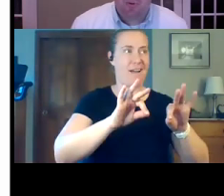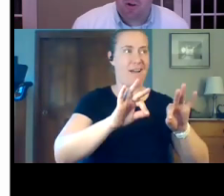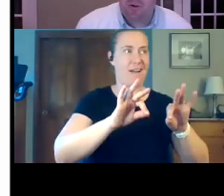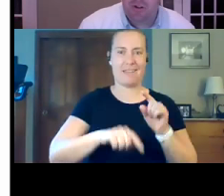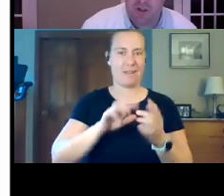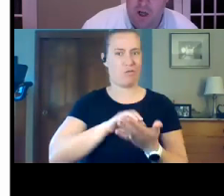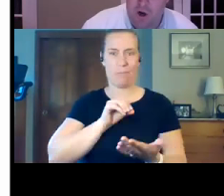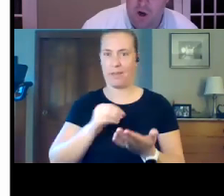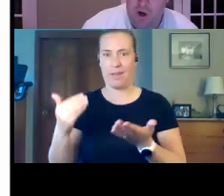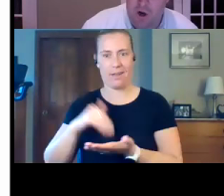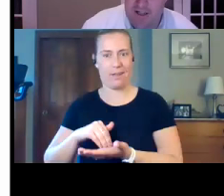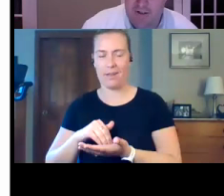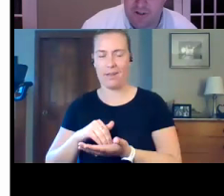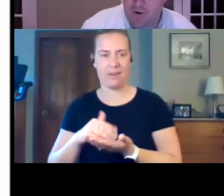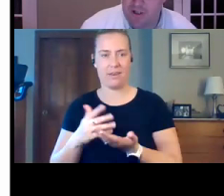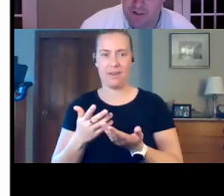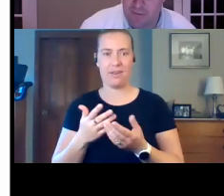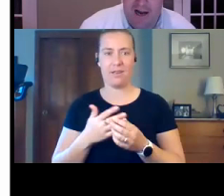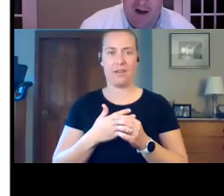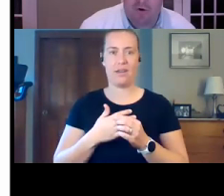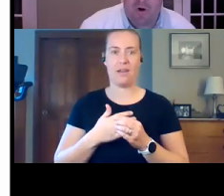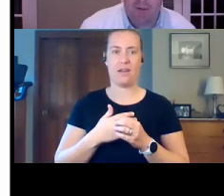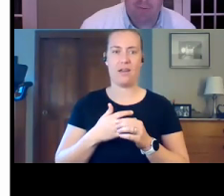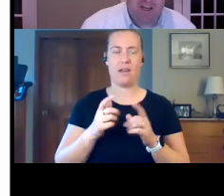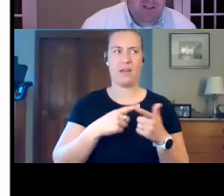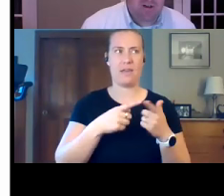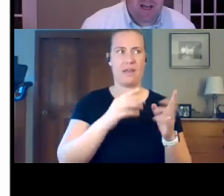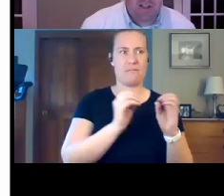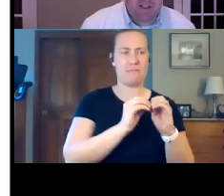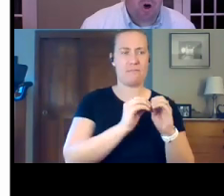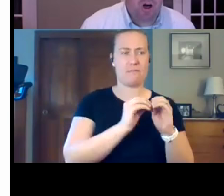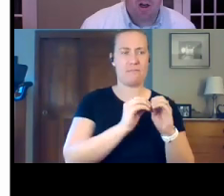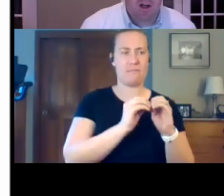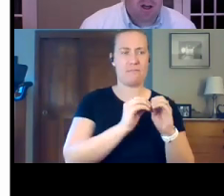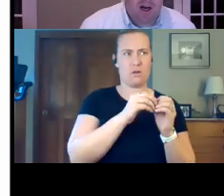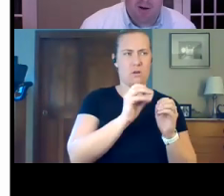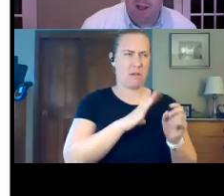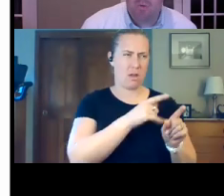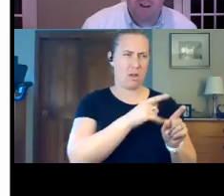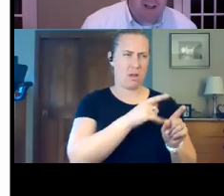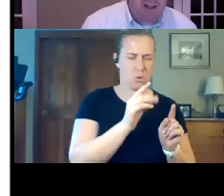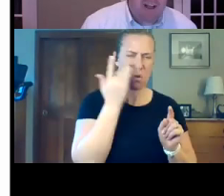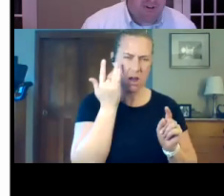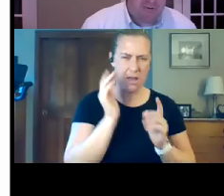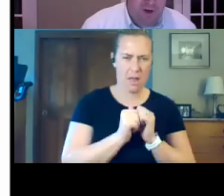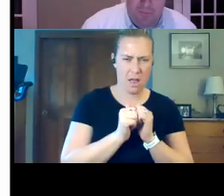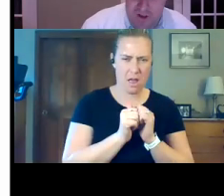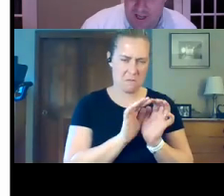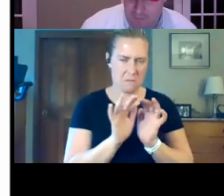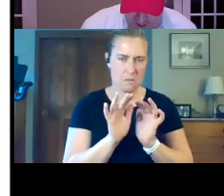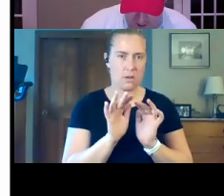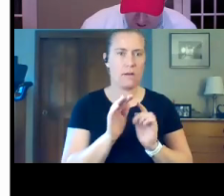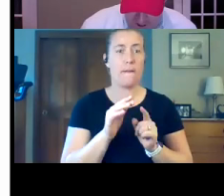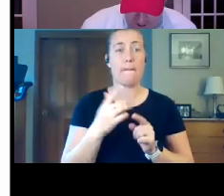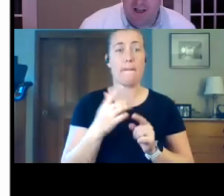ultimately precludes answers to questions about how and why implementation strategies work. And one example of this is from Aram